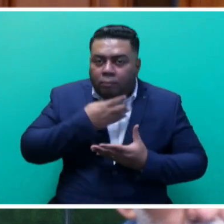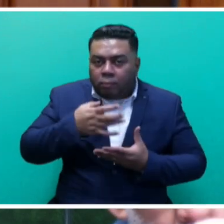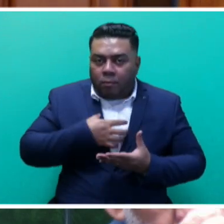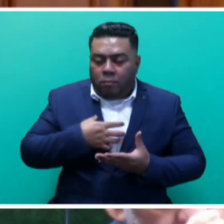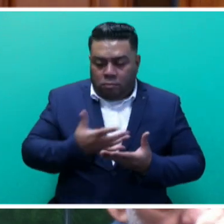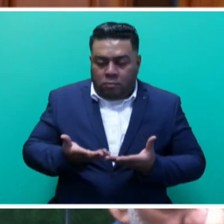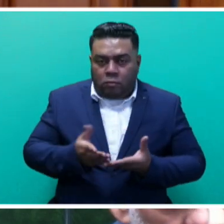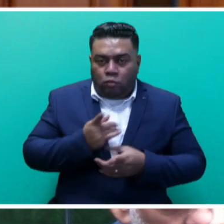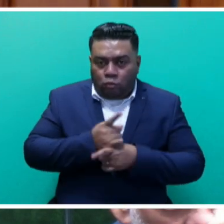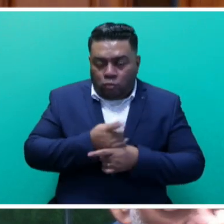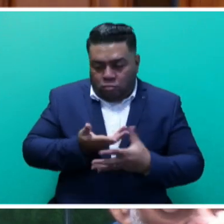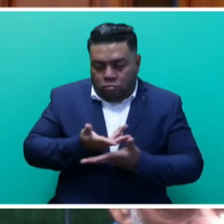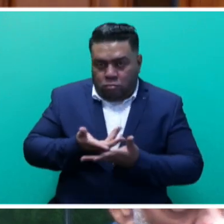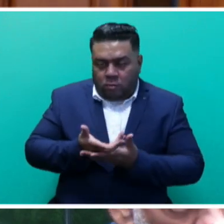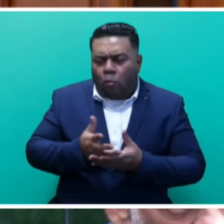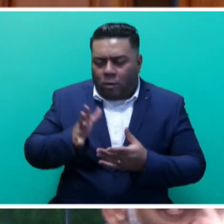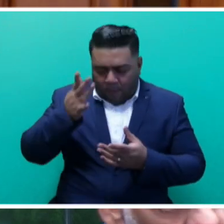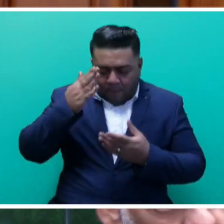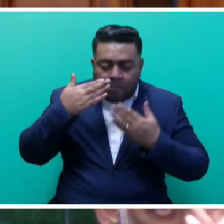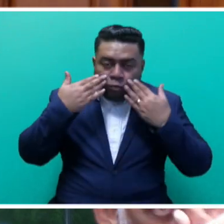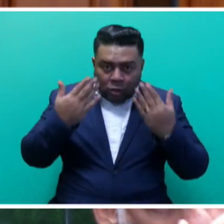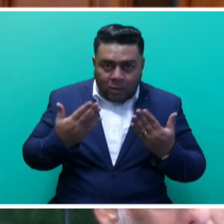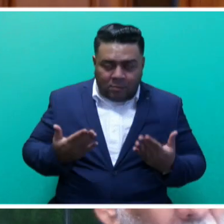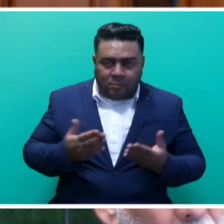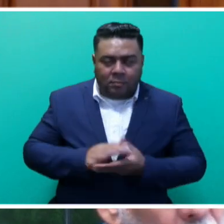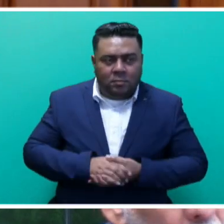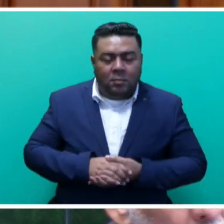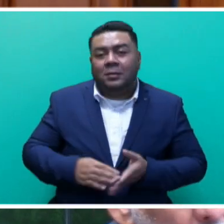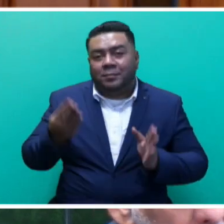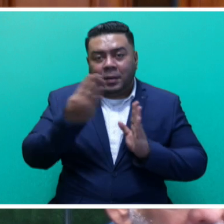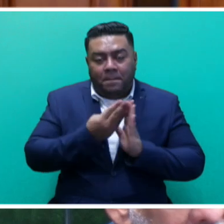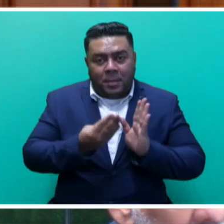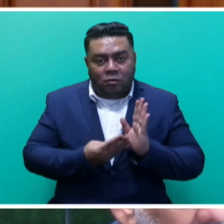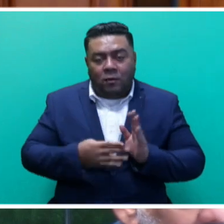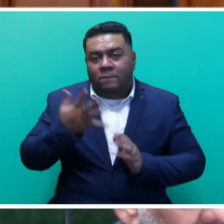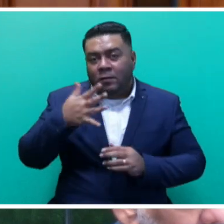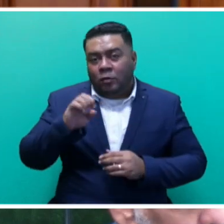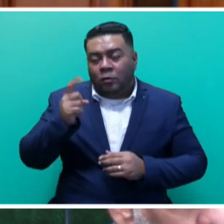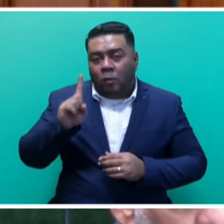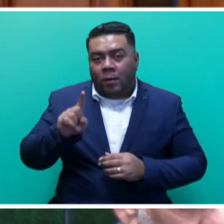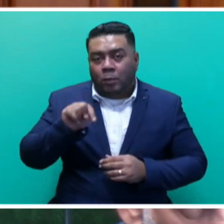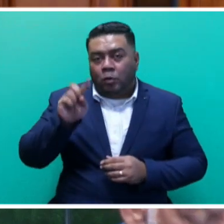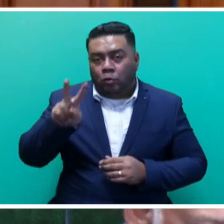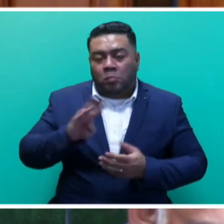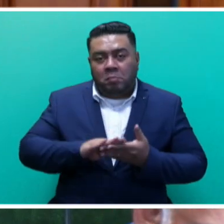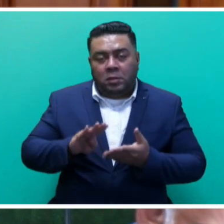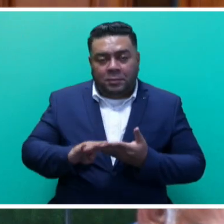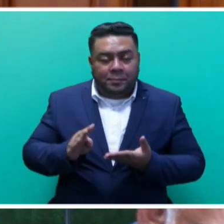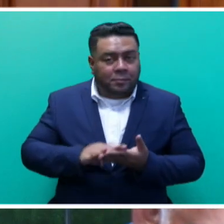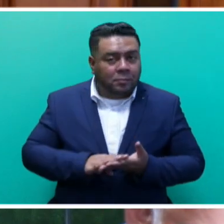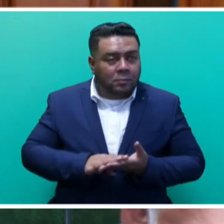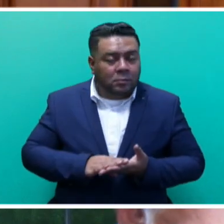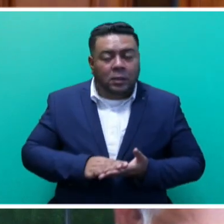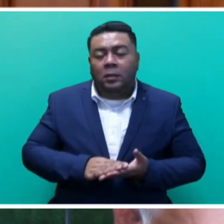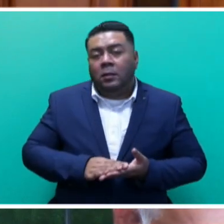of Agriculture and Waterways appreciates the budget of 101.2 million, an increase of 6